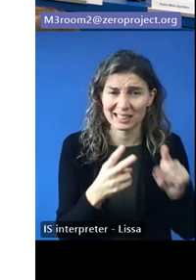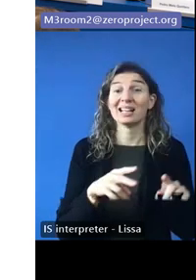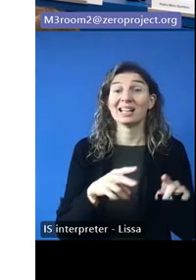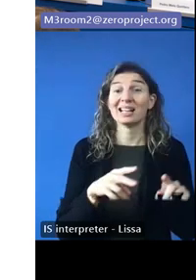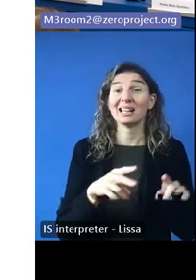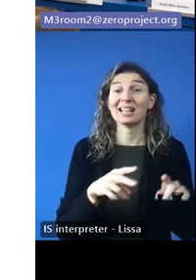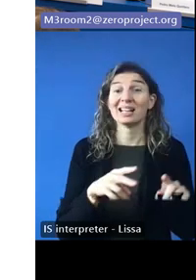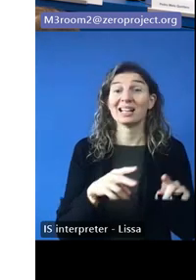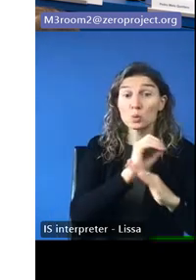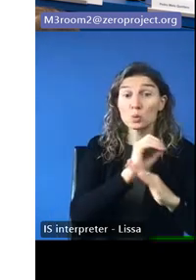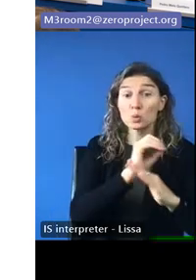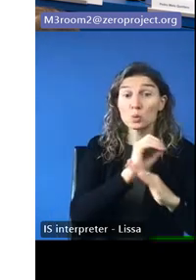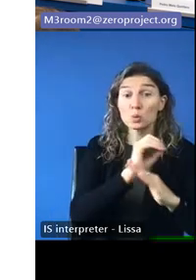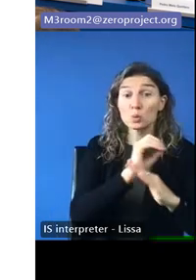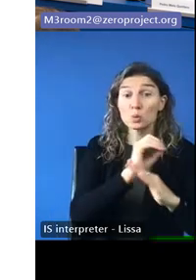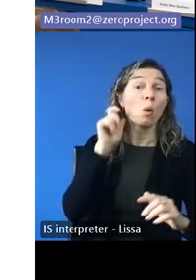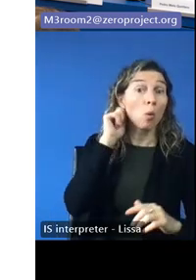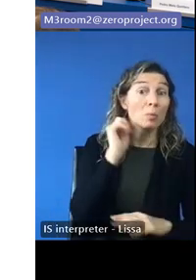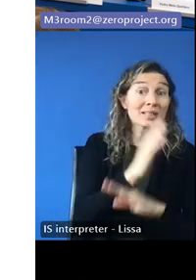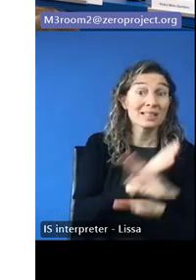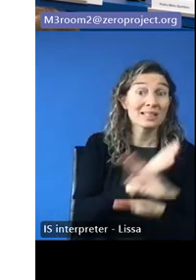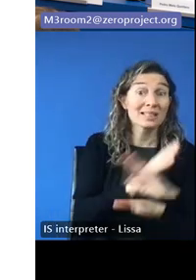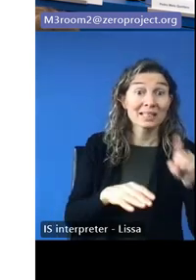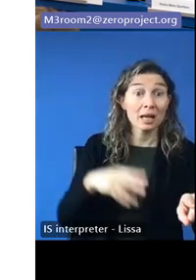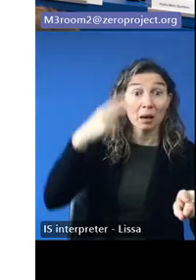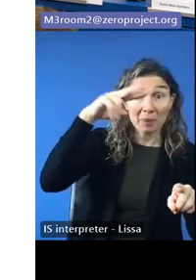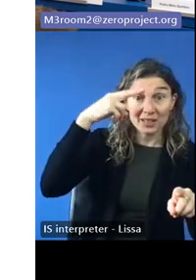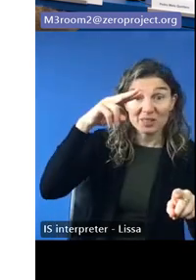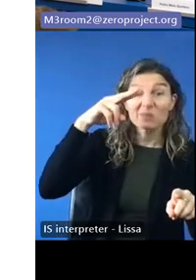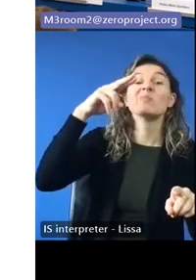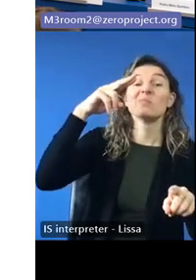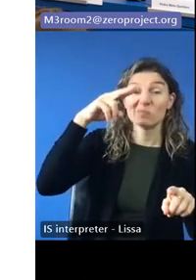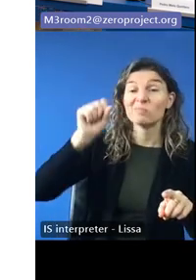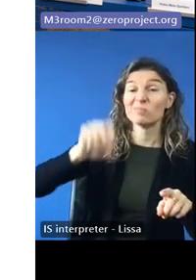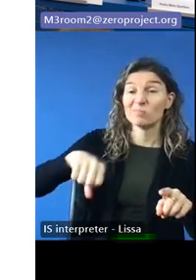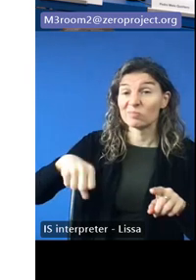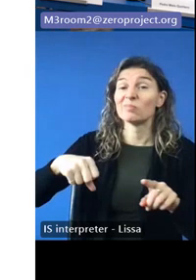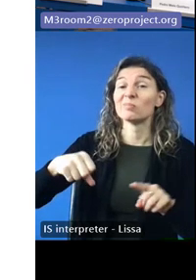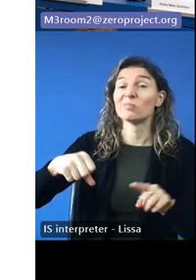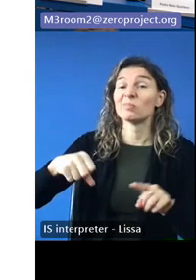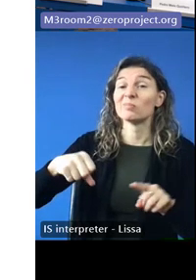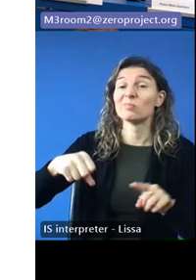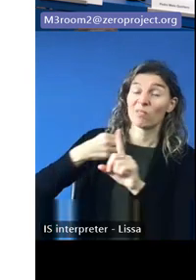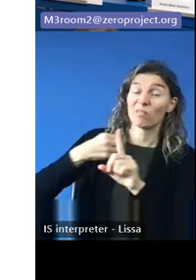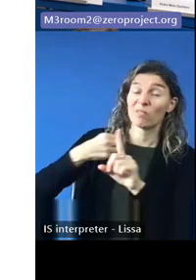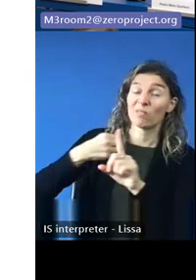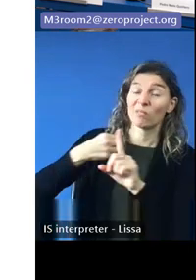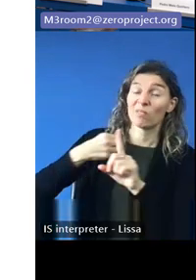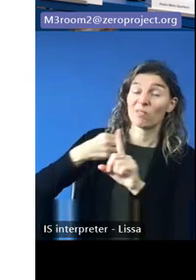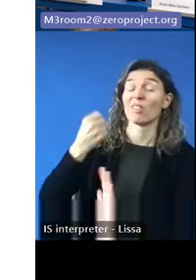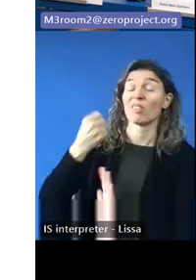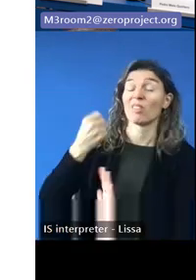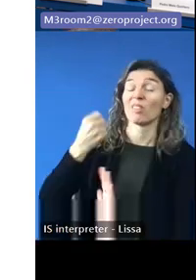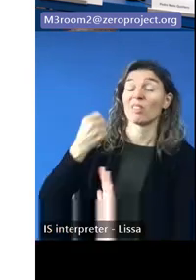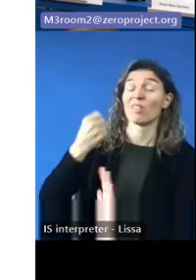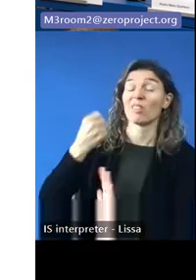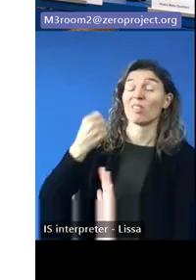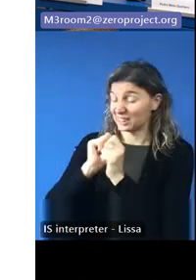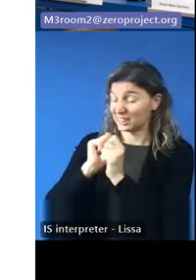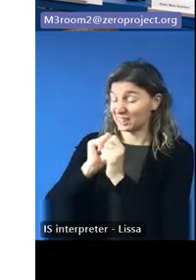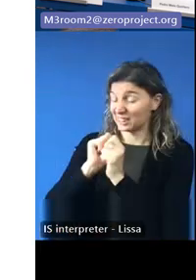22.6% of women with disabilities in Mexico experience violence in which coincide with the official survey carried out a year